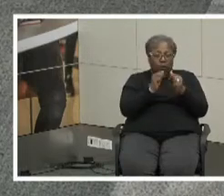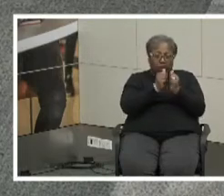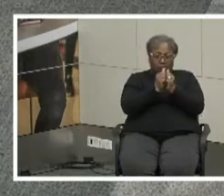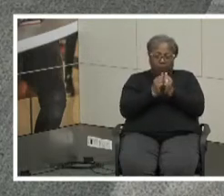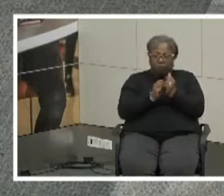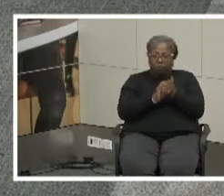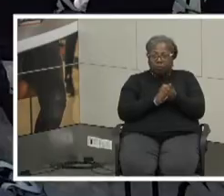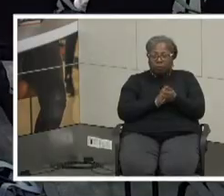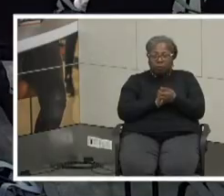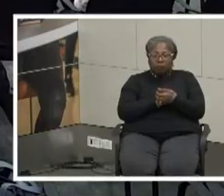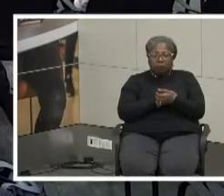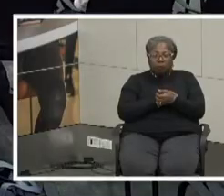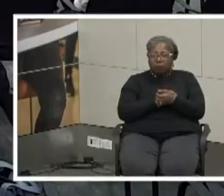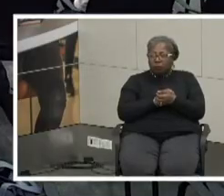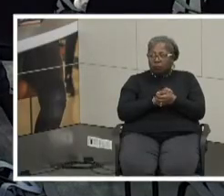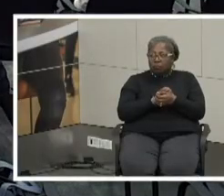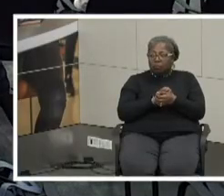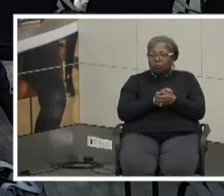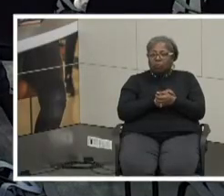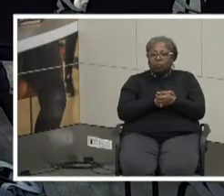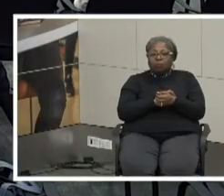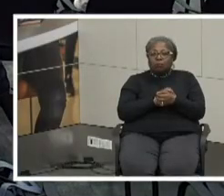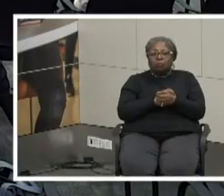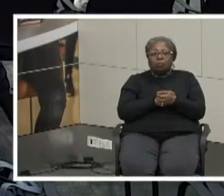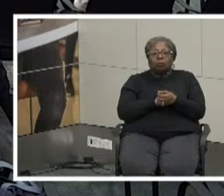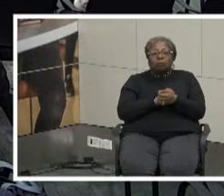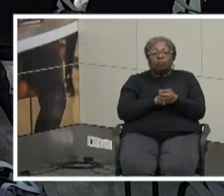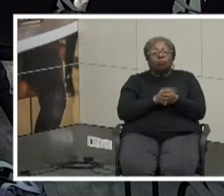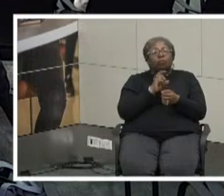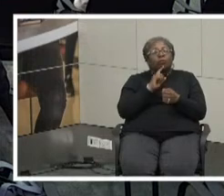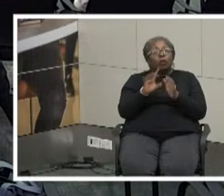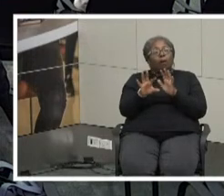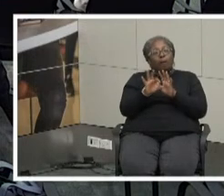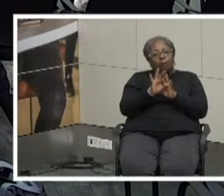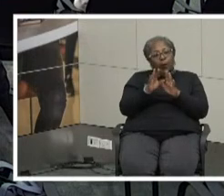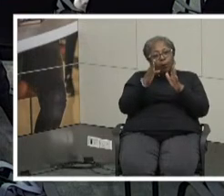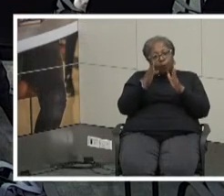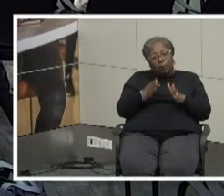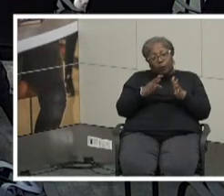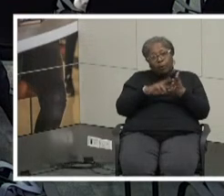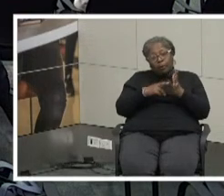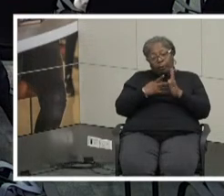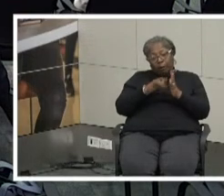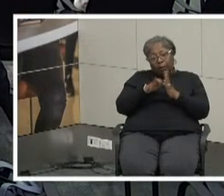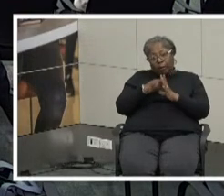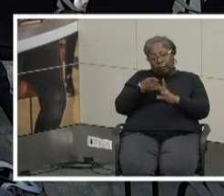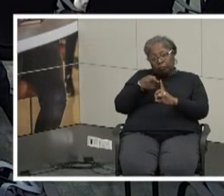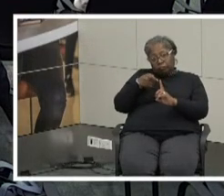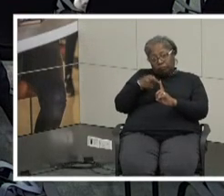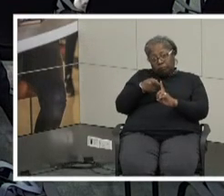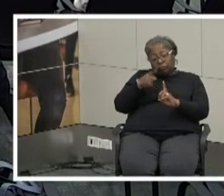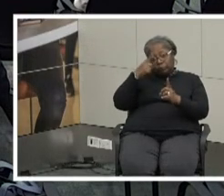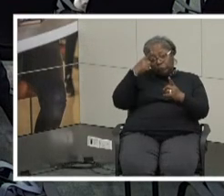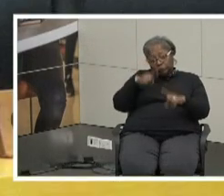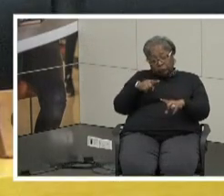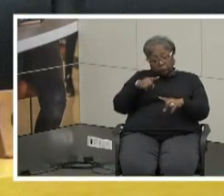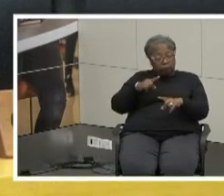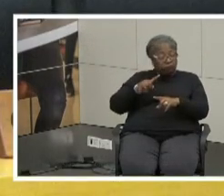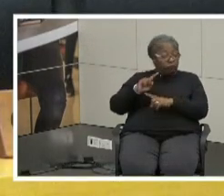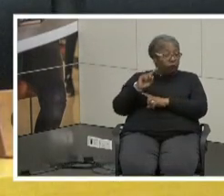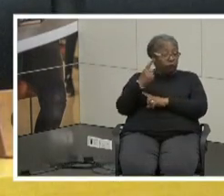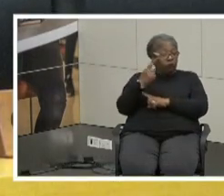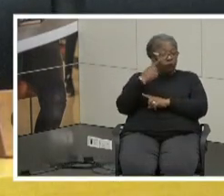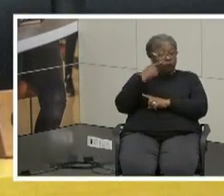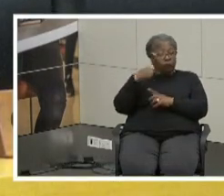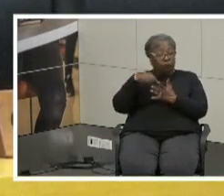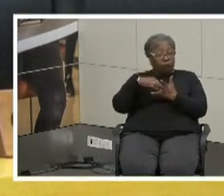together so is the okay so a point person so for this particular agreement is this a first for